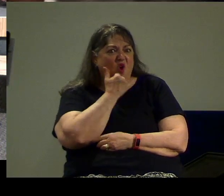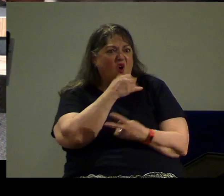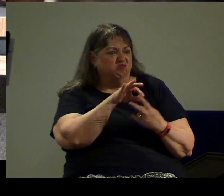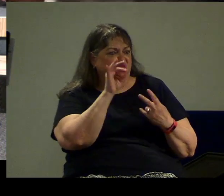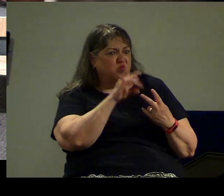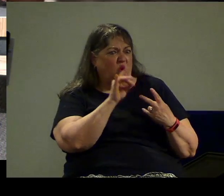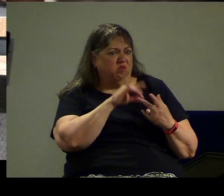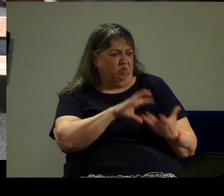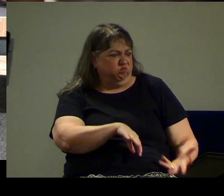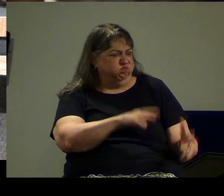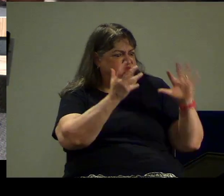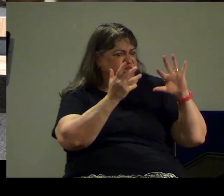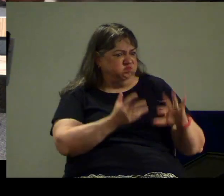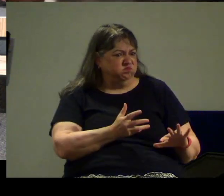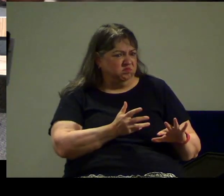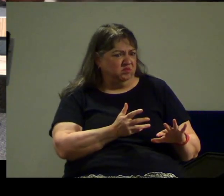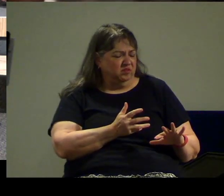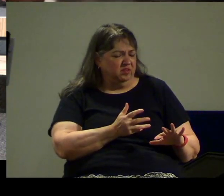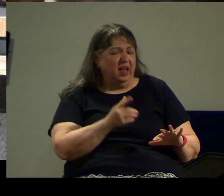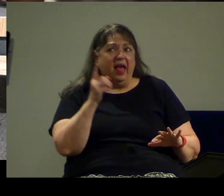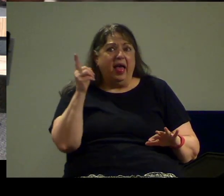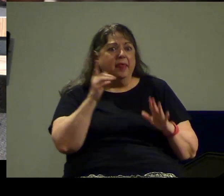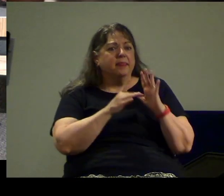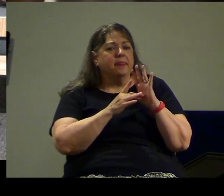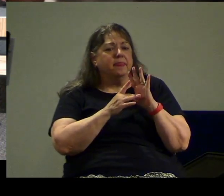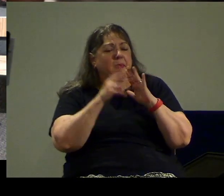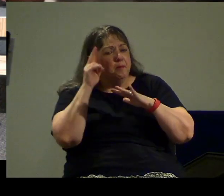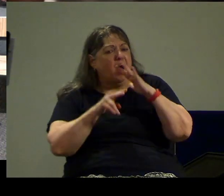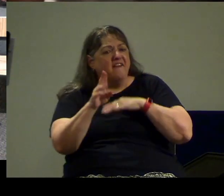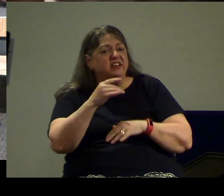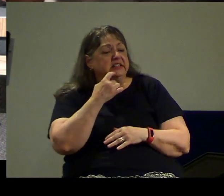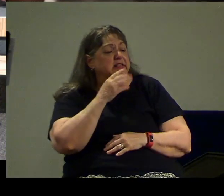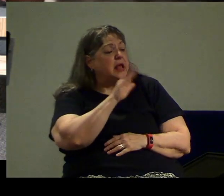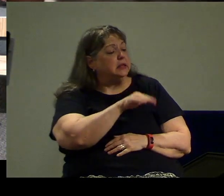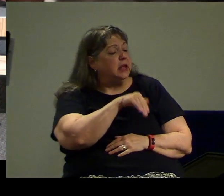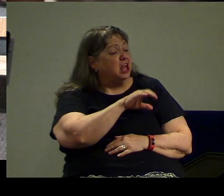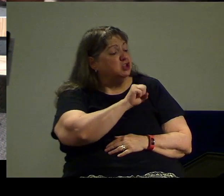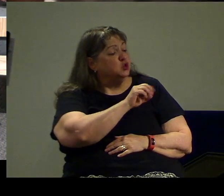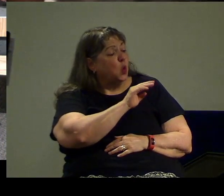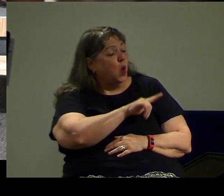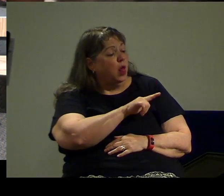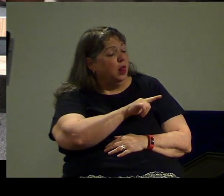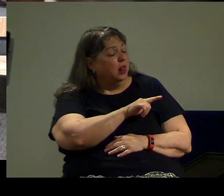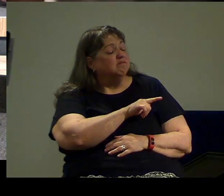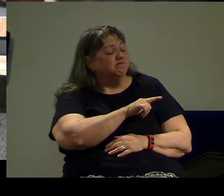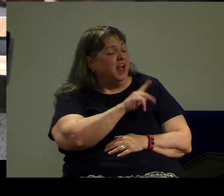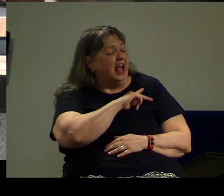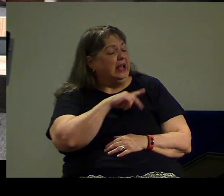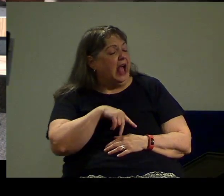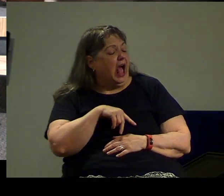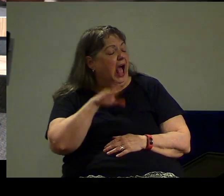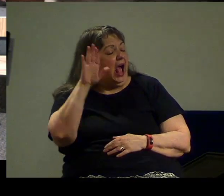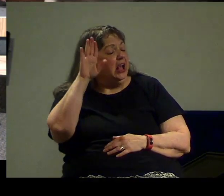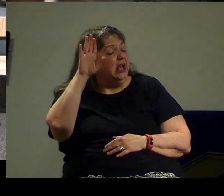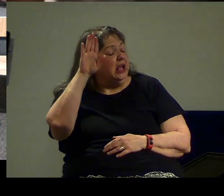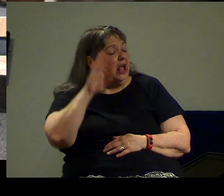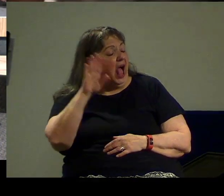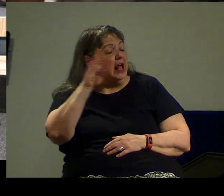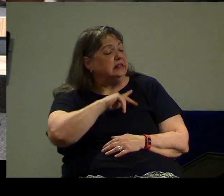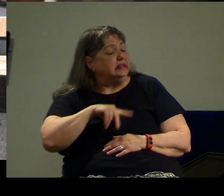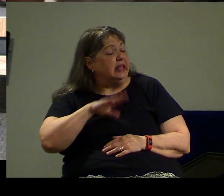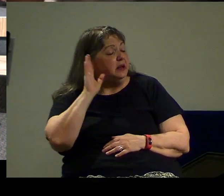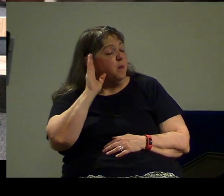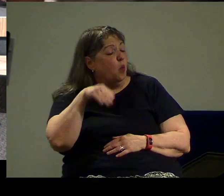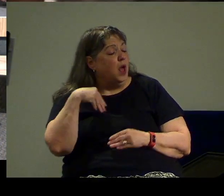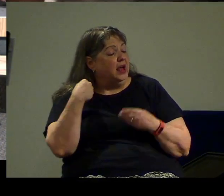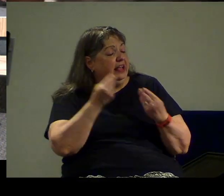after God." It's referring to David. And in the New Testament, too, It says that David was a man after